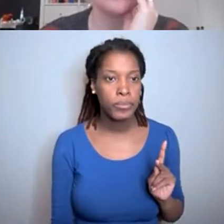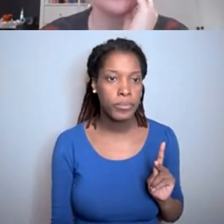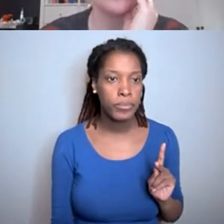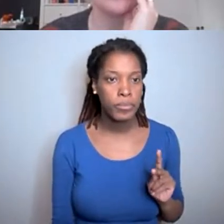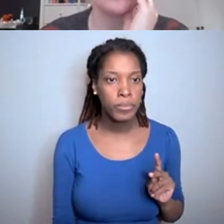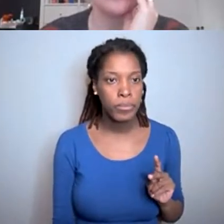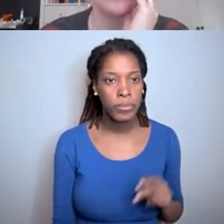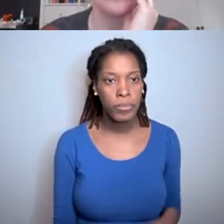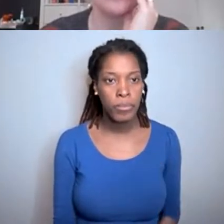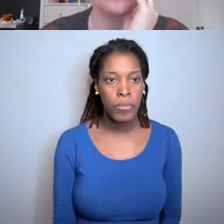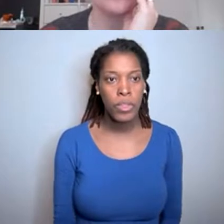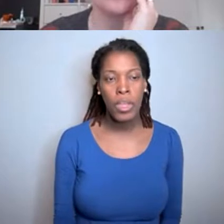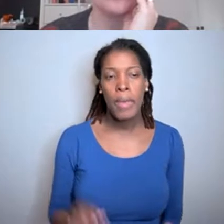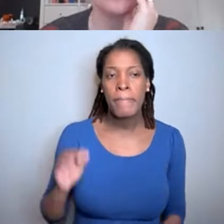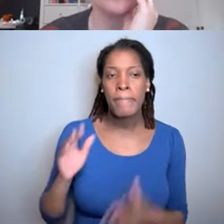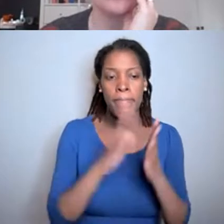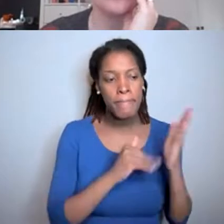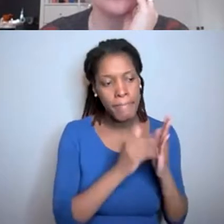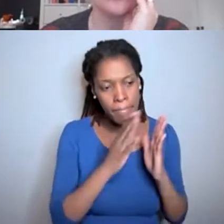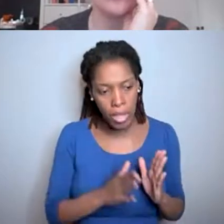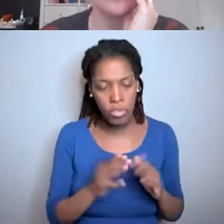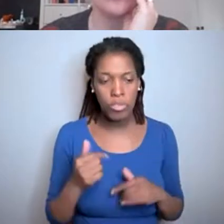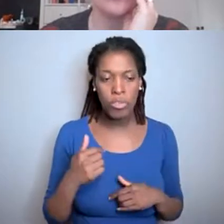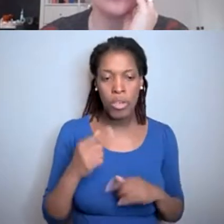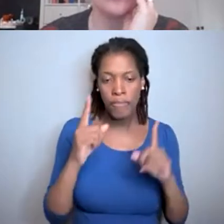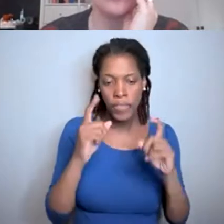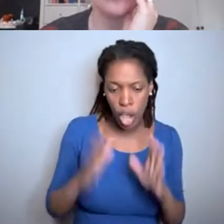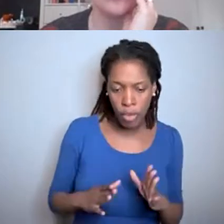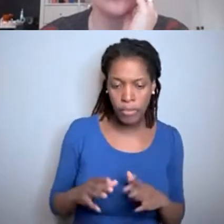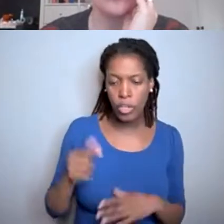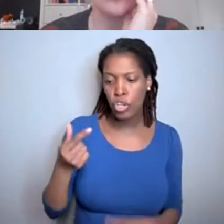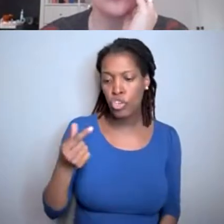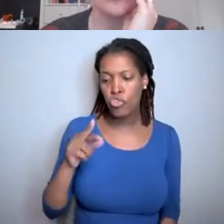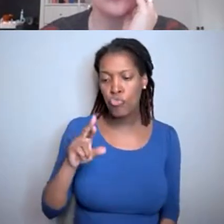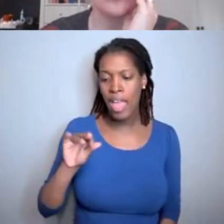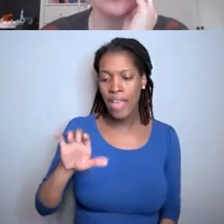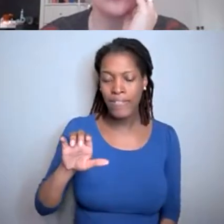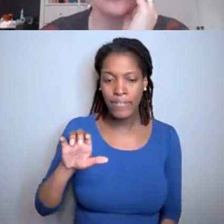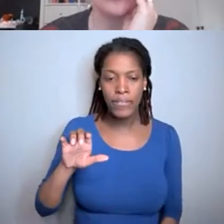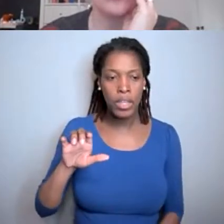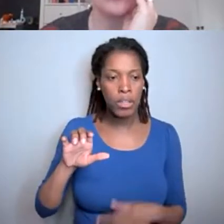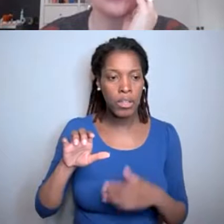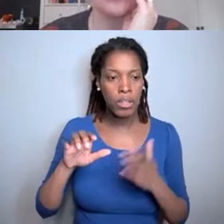graphic digital artist could i submit paintings photos and digital work samples